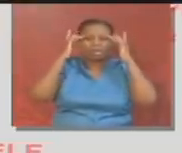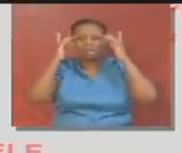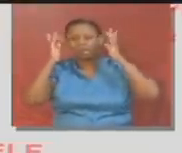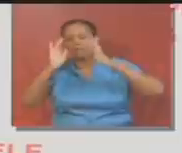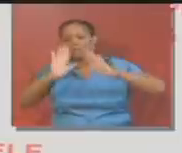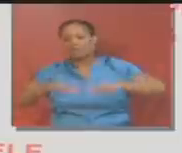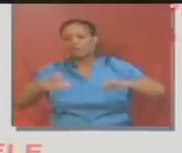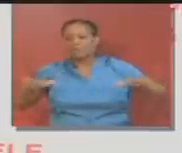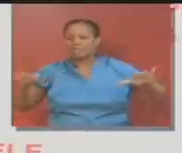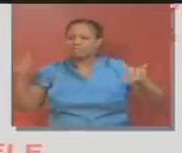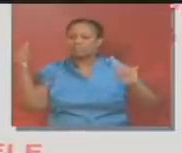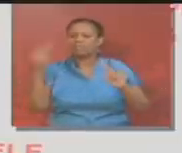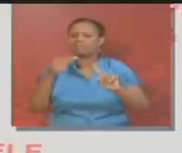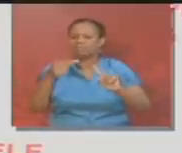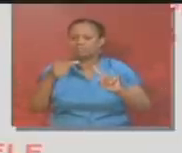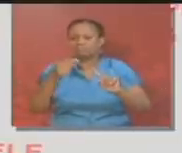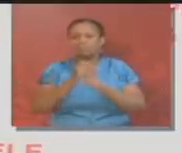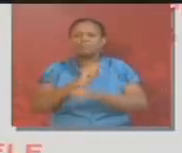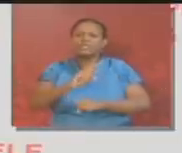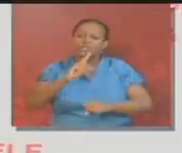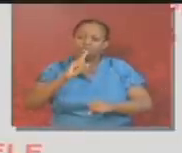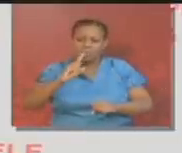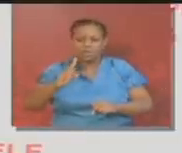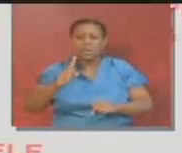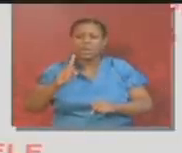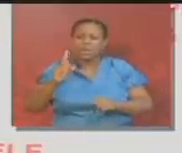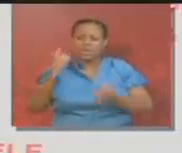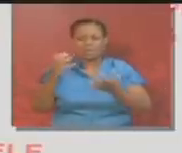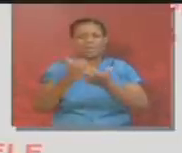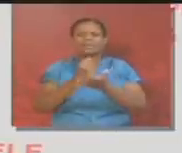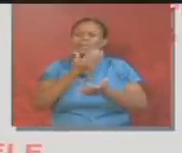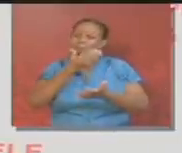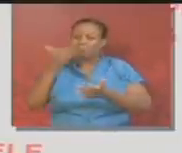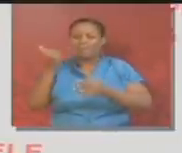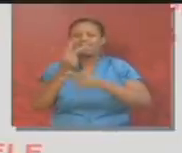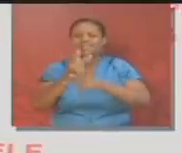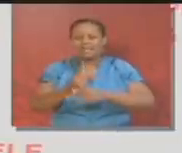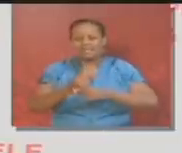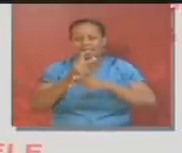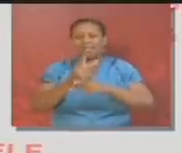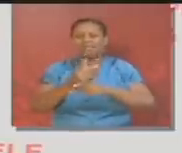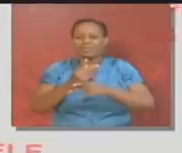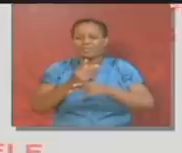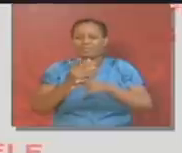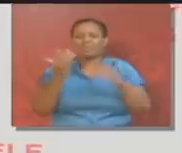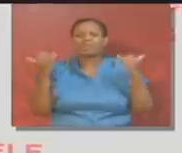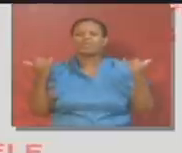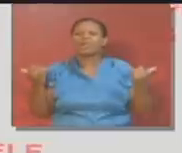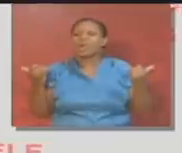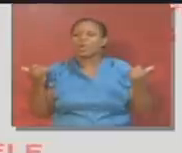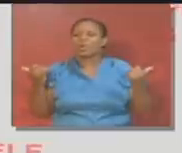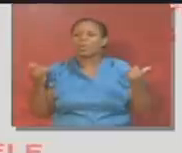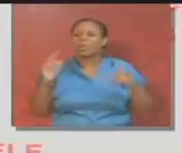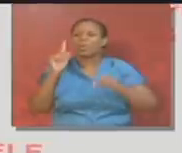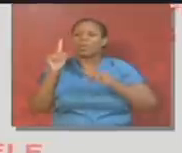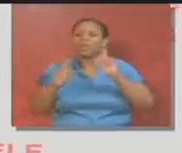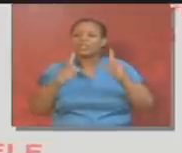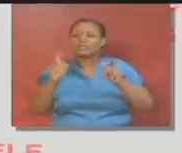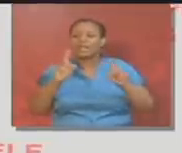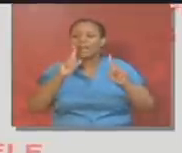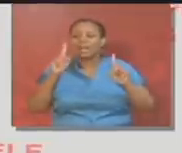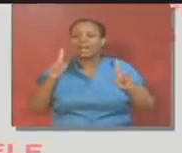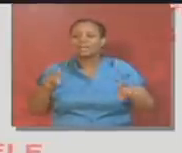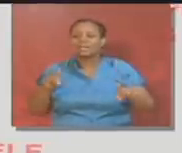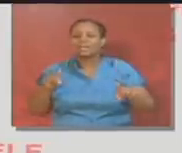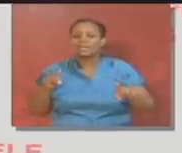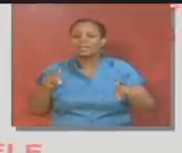here and has reassured you that they're getting the best care. And we go now into our question and answer segment. In